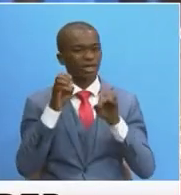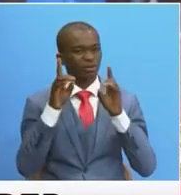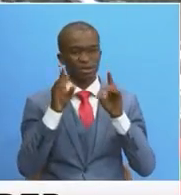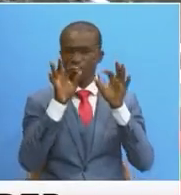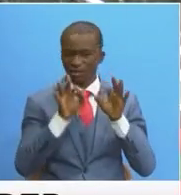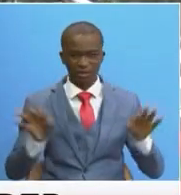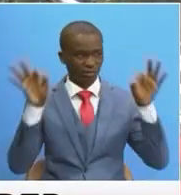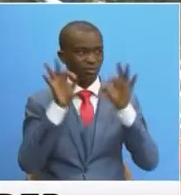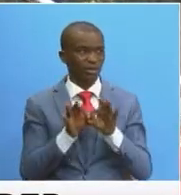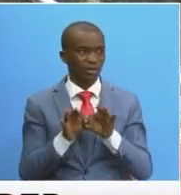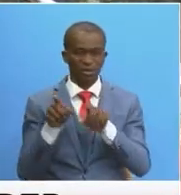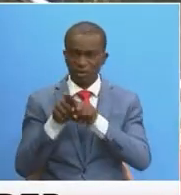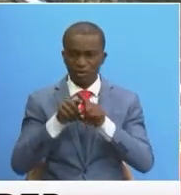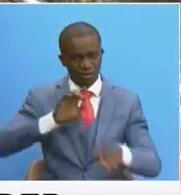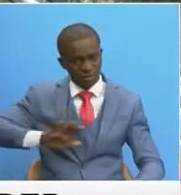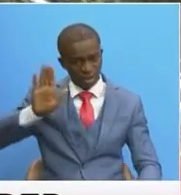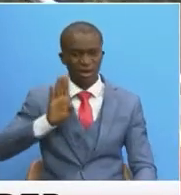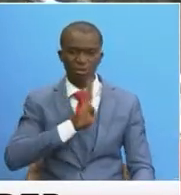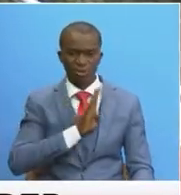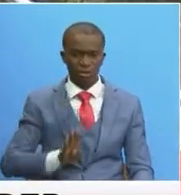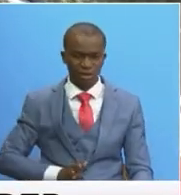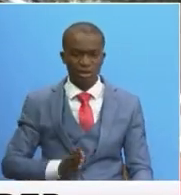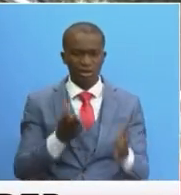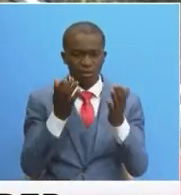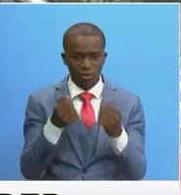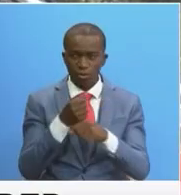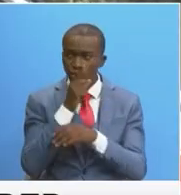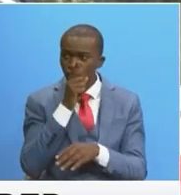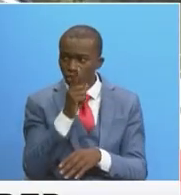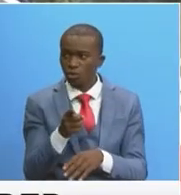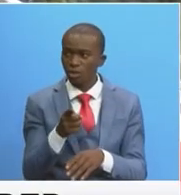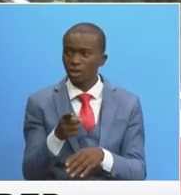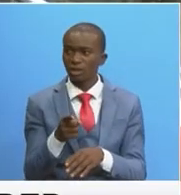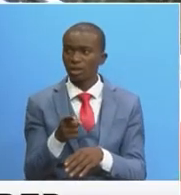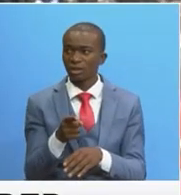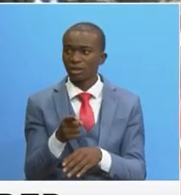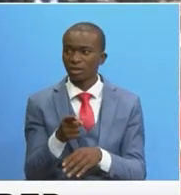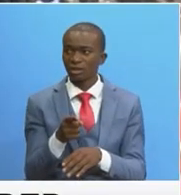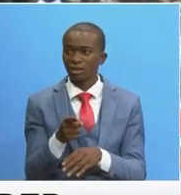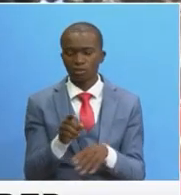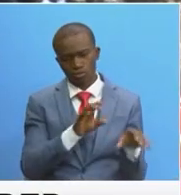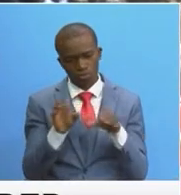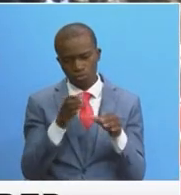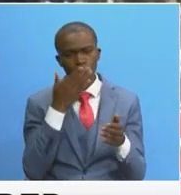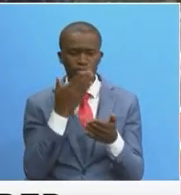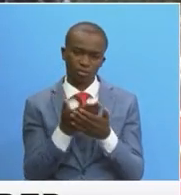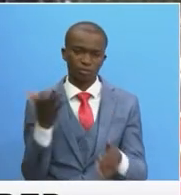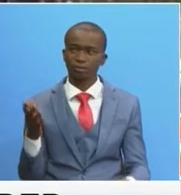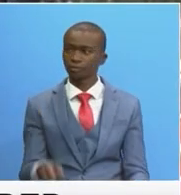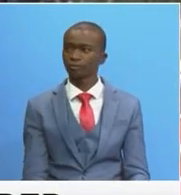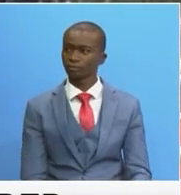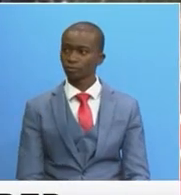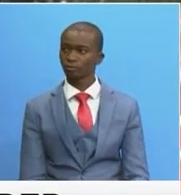Education Board has worked towards actualizing the presidential directives in the Ministry of Education. As Mongo District Guest